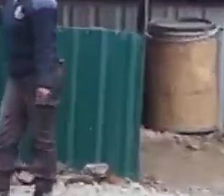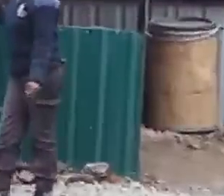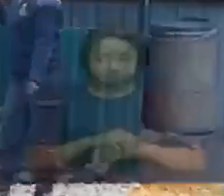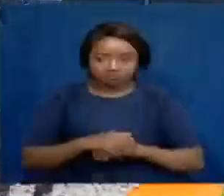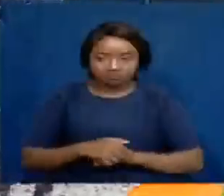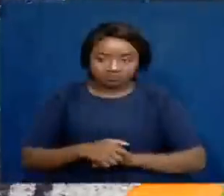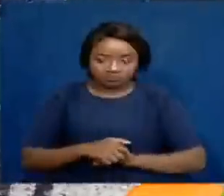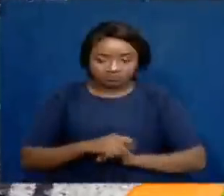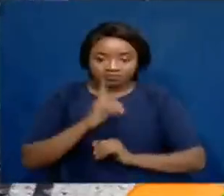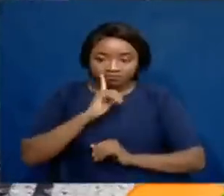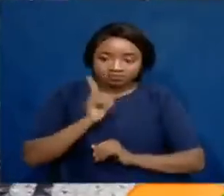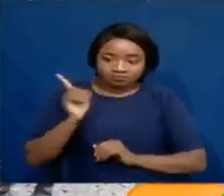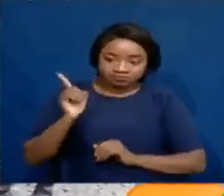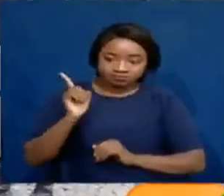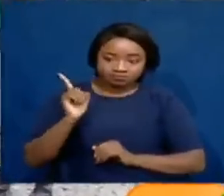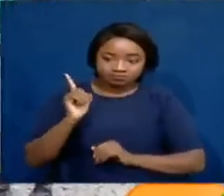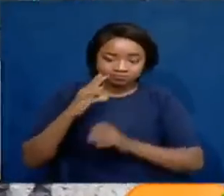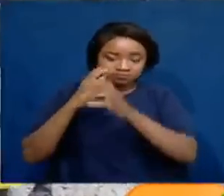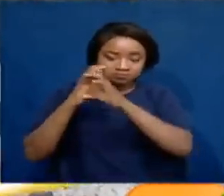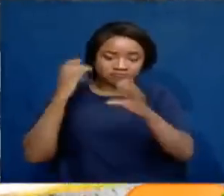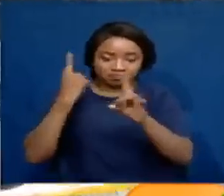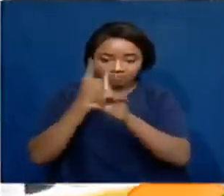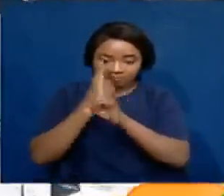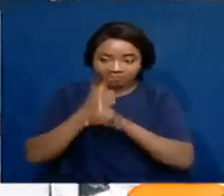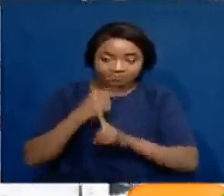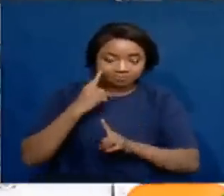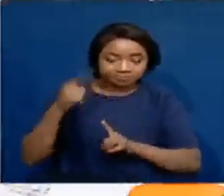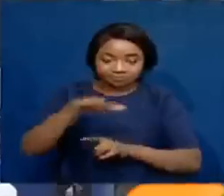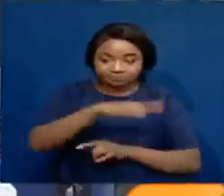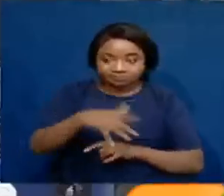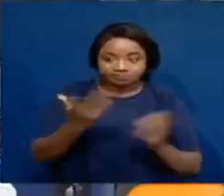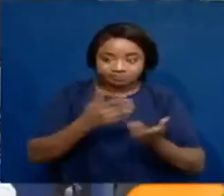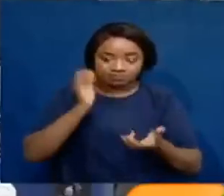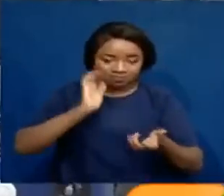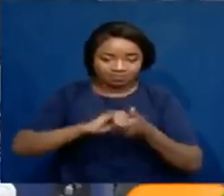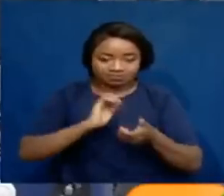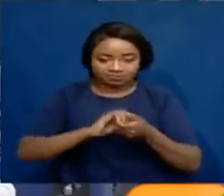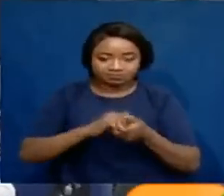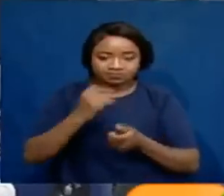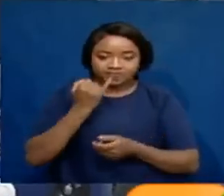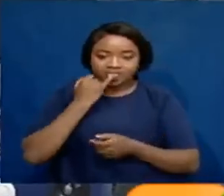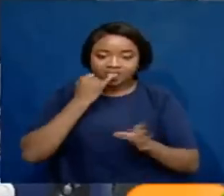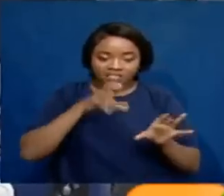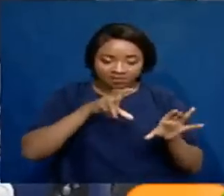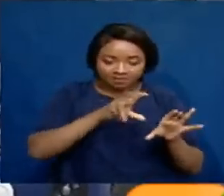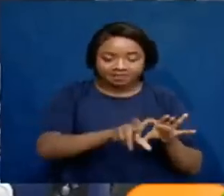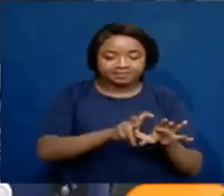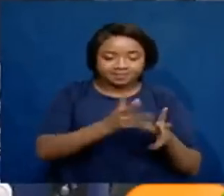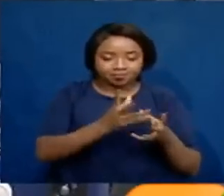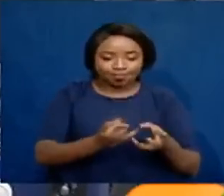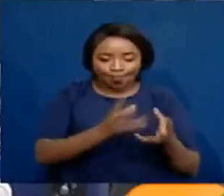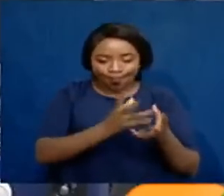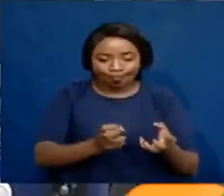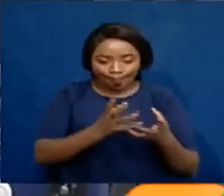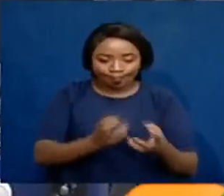Buses in, others leaving. This yard here in Buruburu is a charging station for electric buses operating